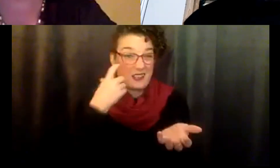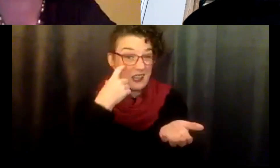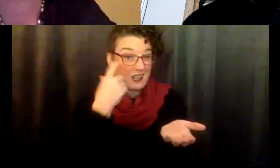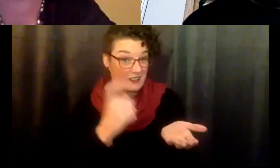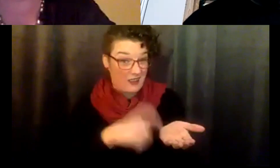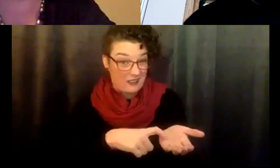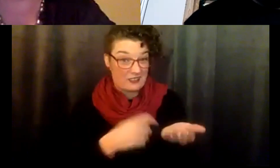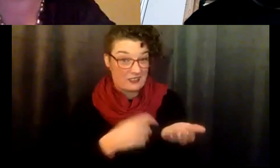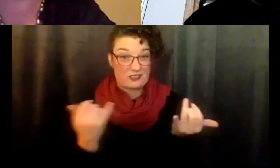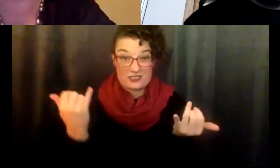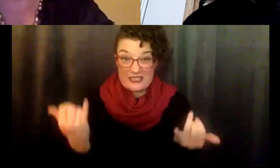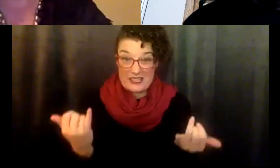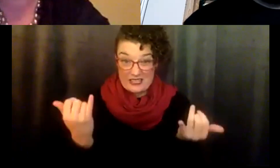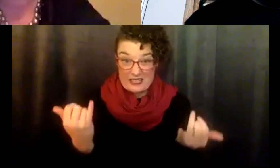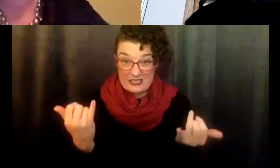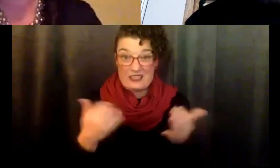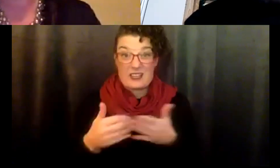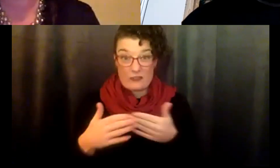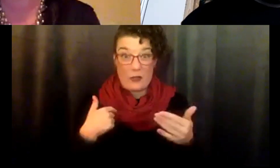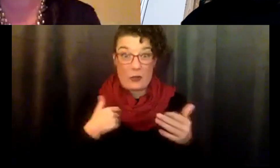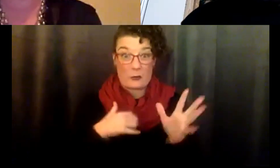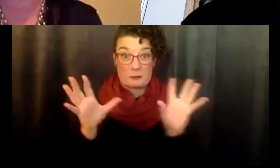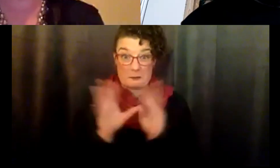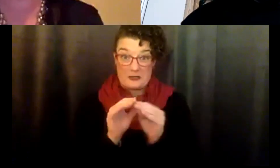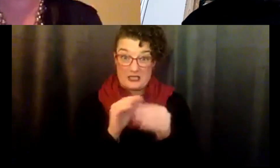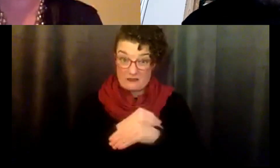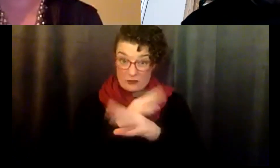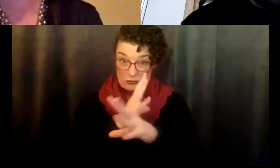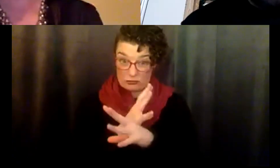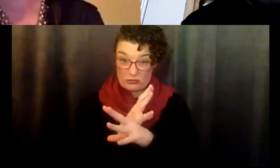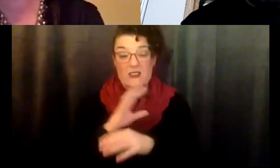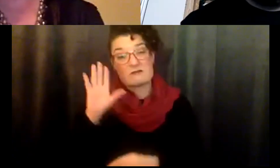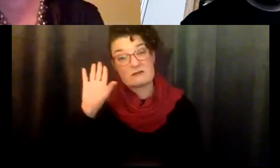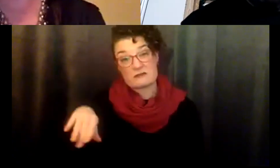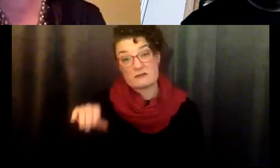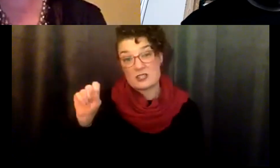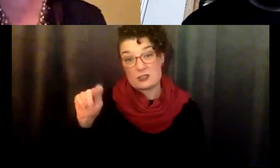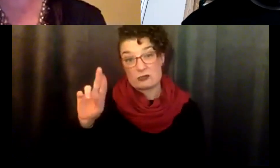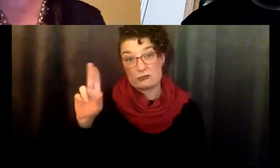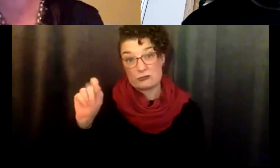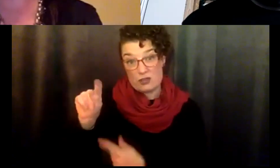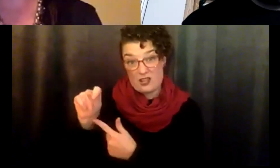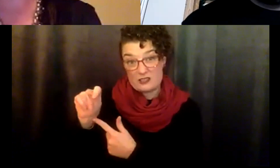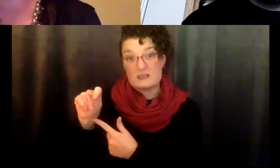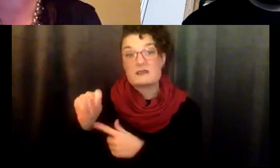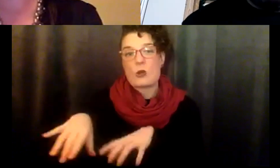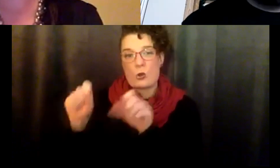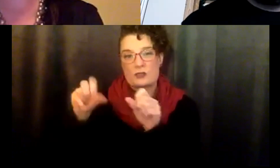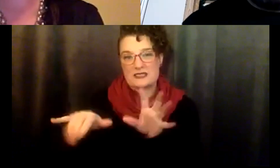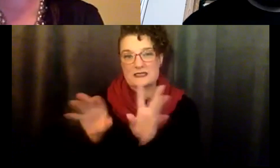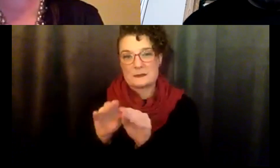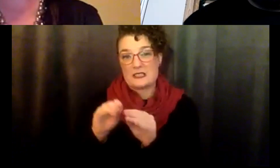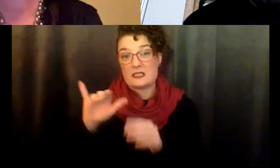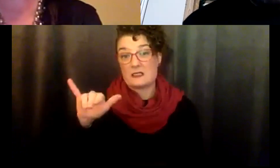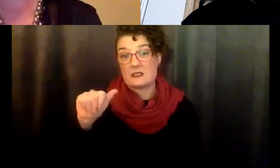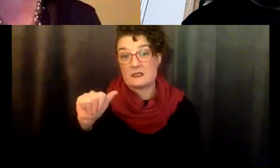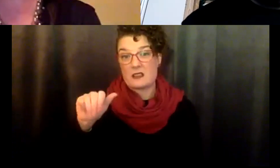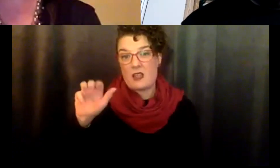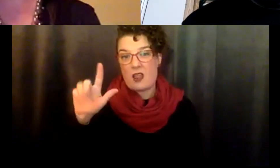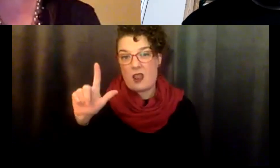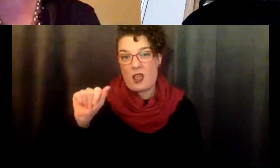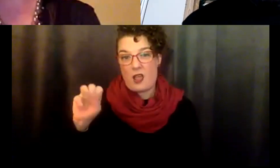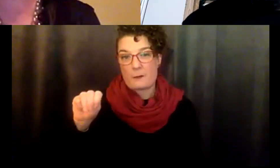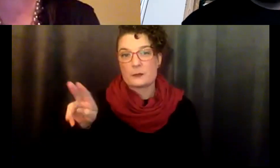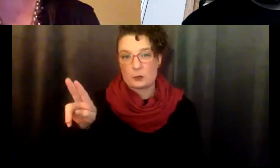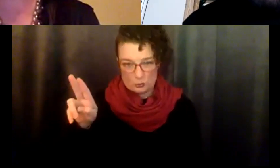that today, although we are meeting virtually, Strut is hosting this meeting in Yalamu, the indigenous name of San Francisco, and